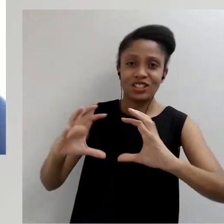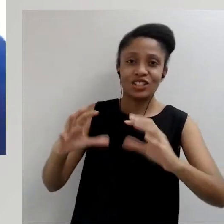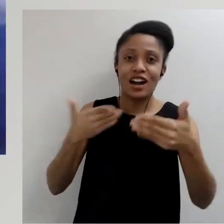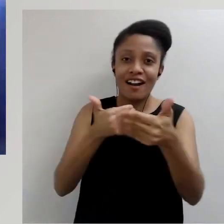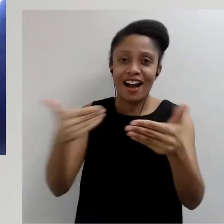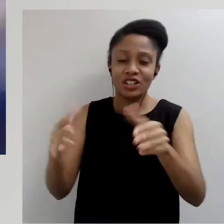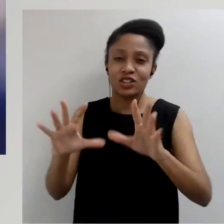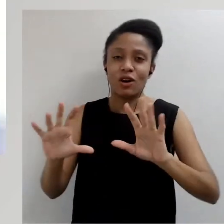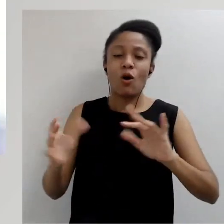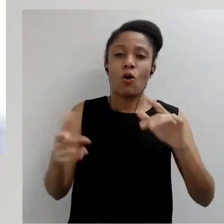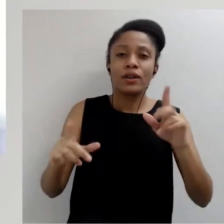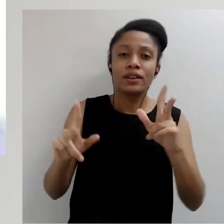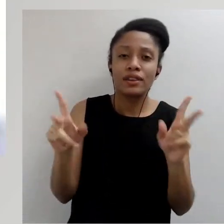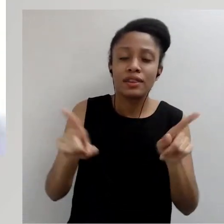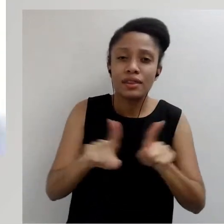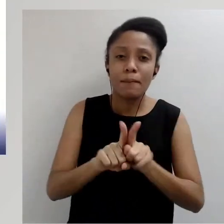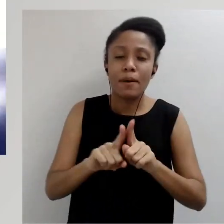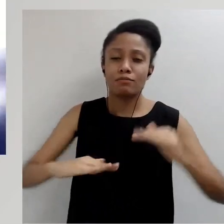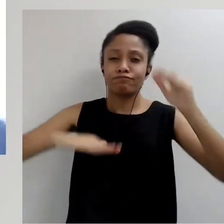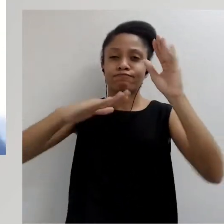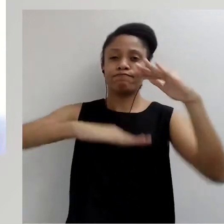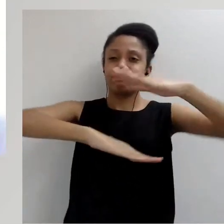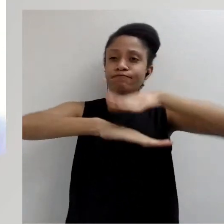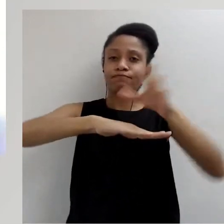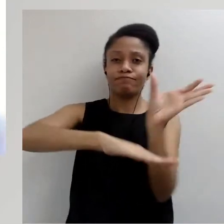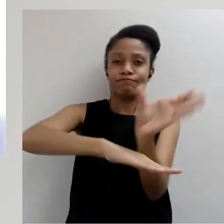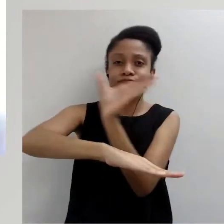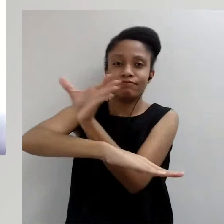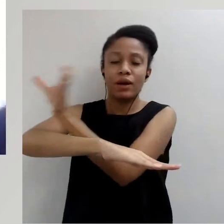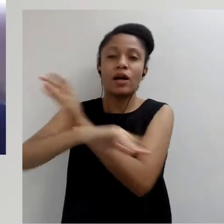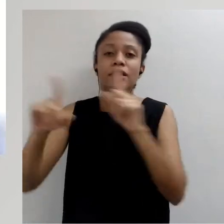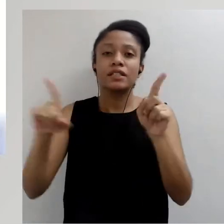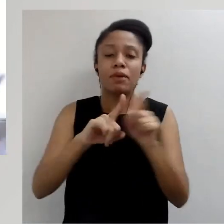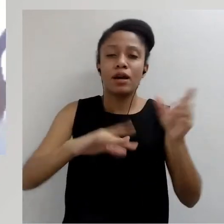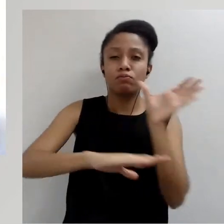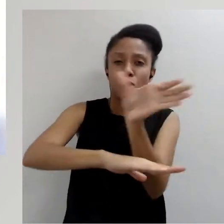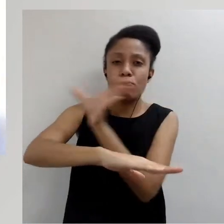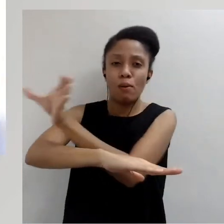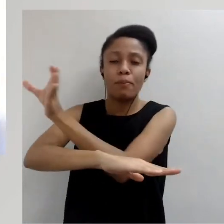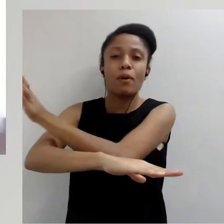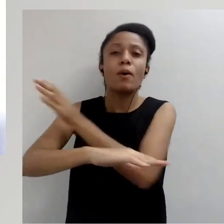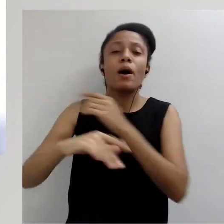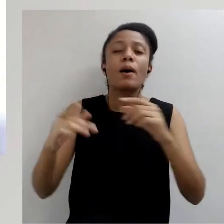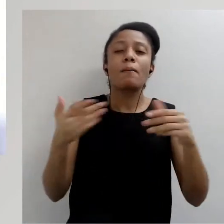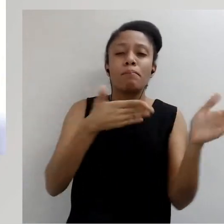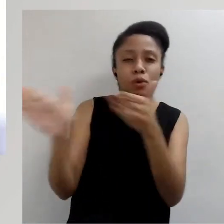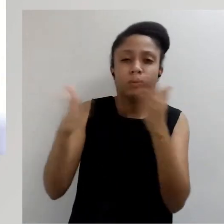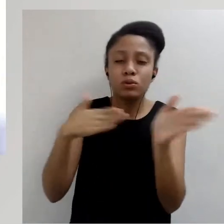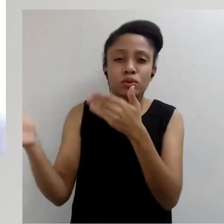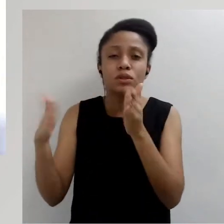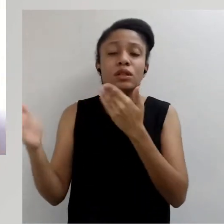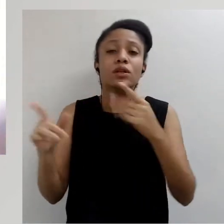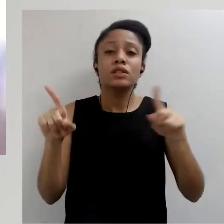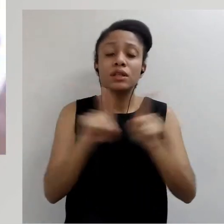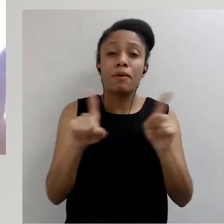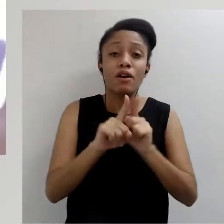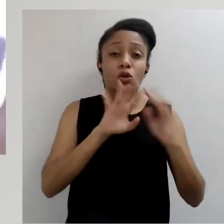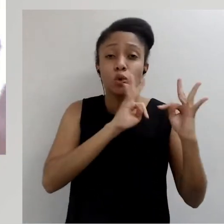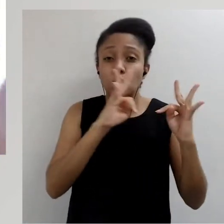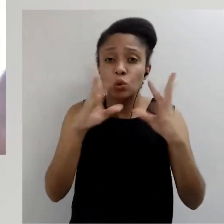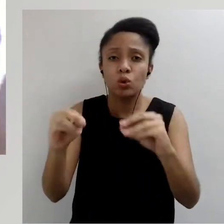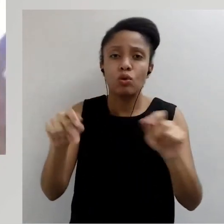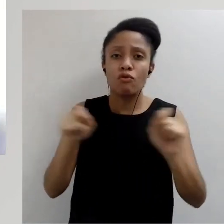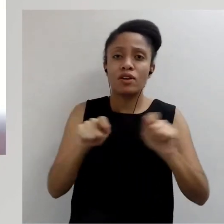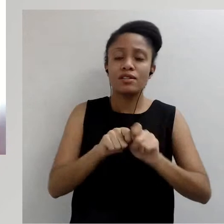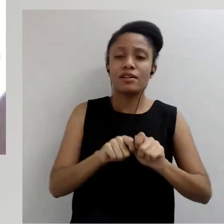clients. Everything with visualization and animation, and they can see the production and so